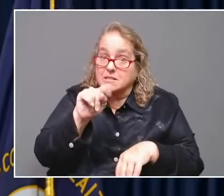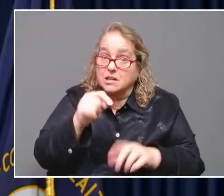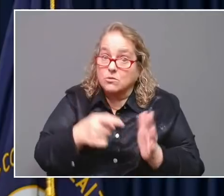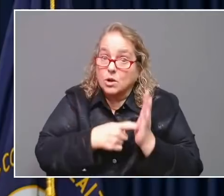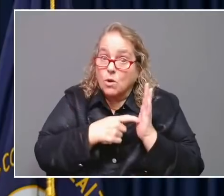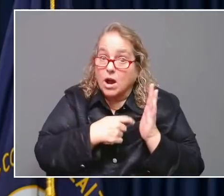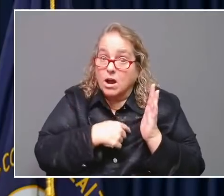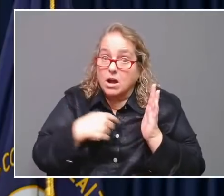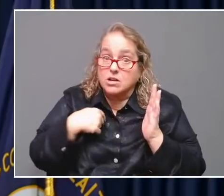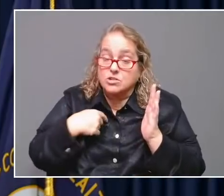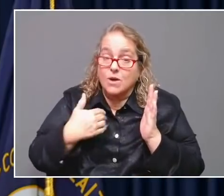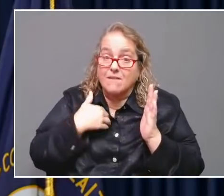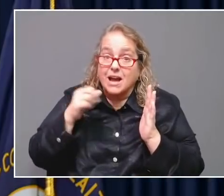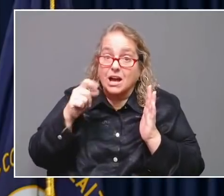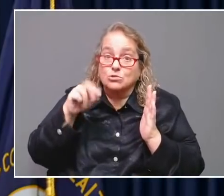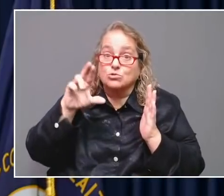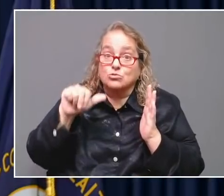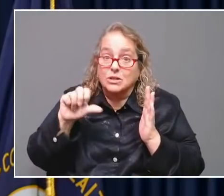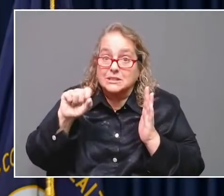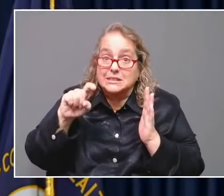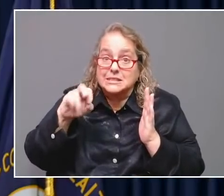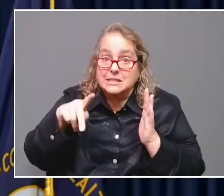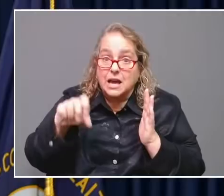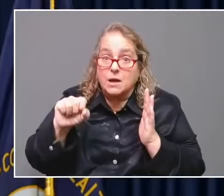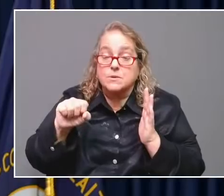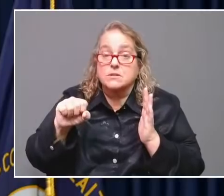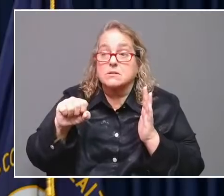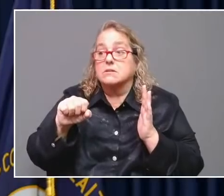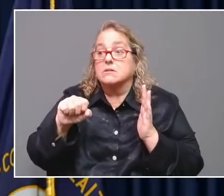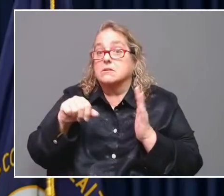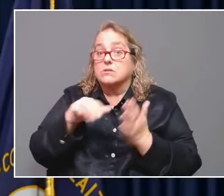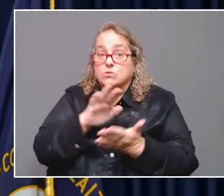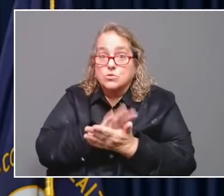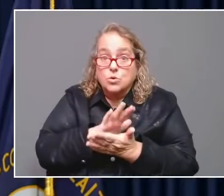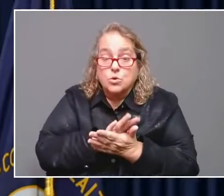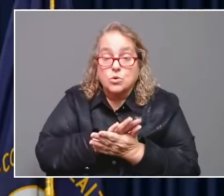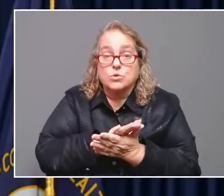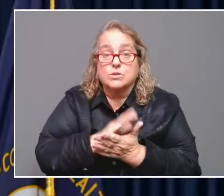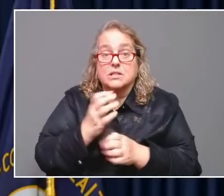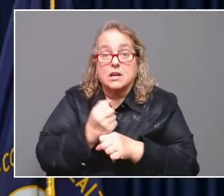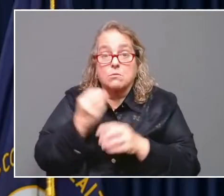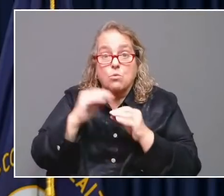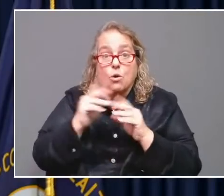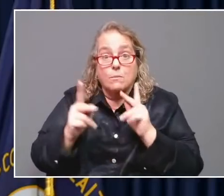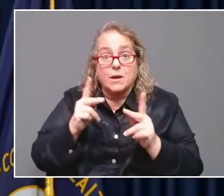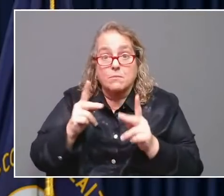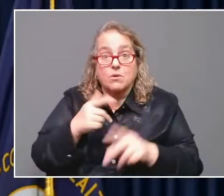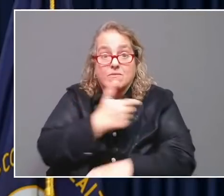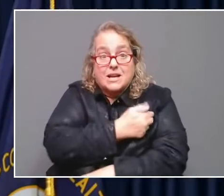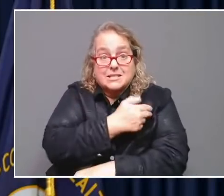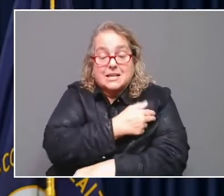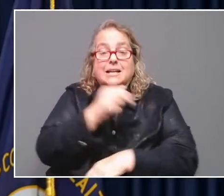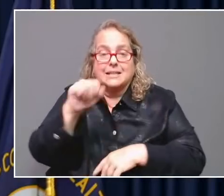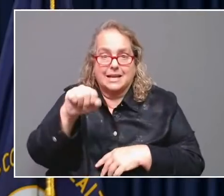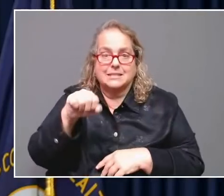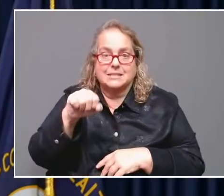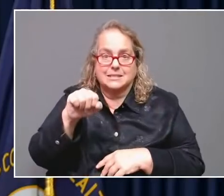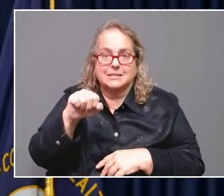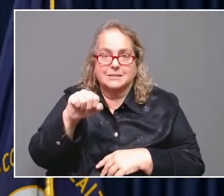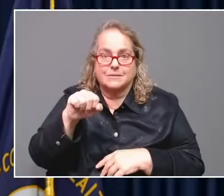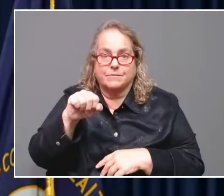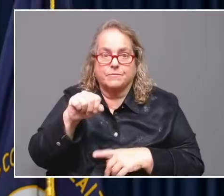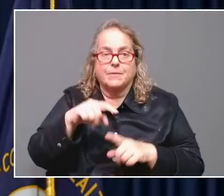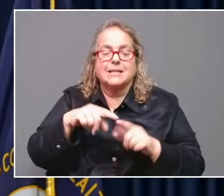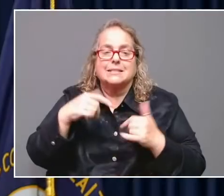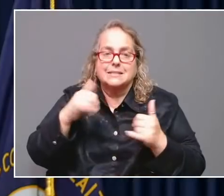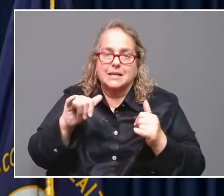to mask, certainly in schools, and to get more people vaccinated? Yes, but there's still going to be a time delay until